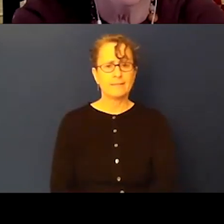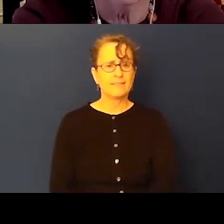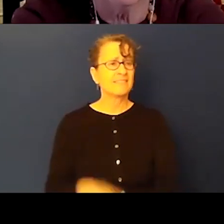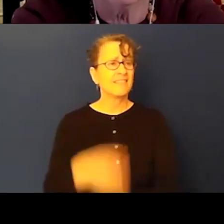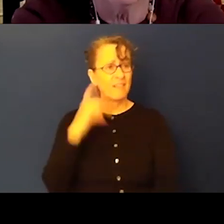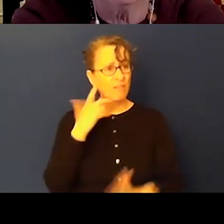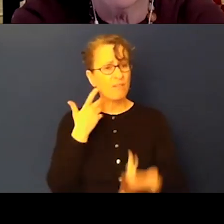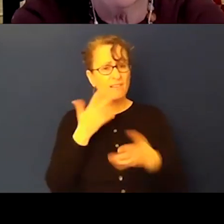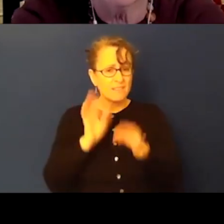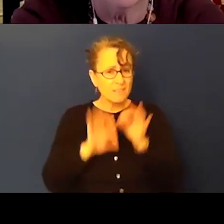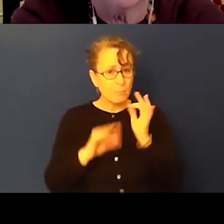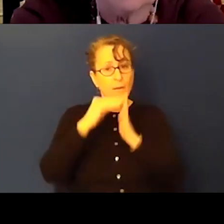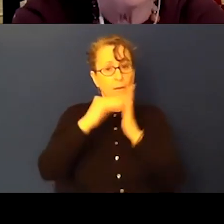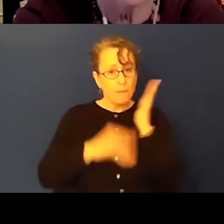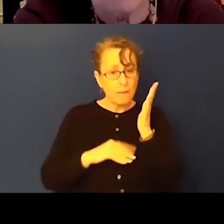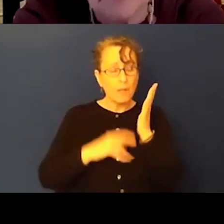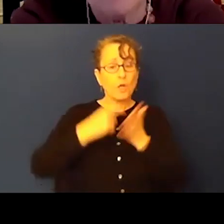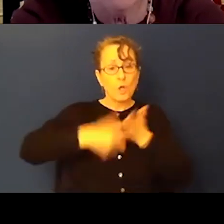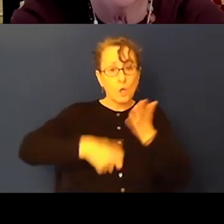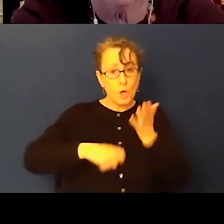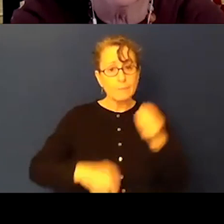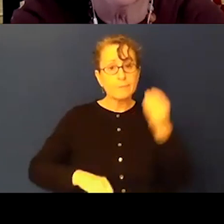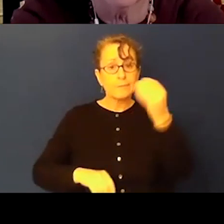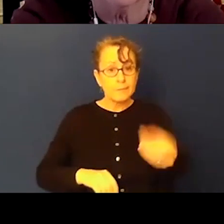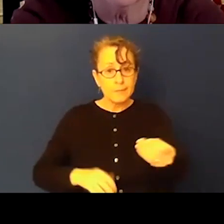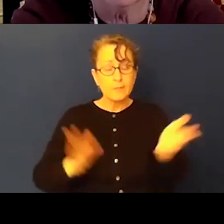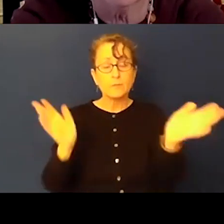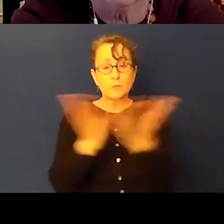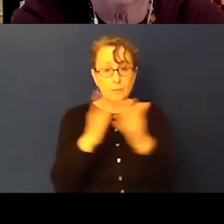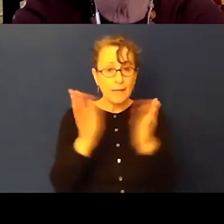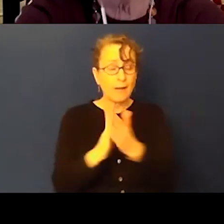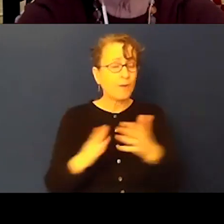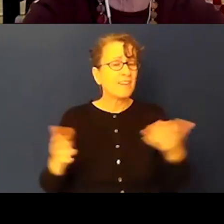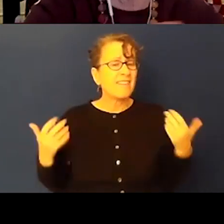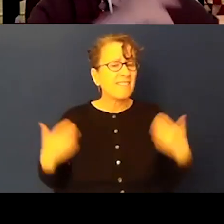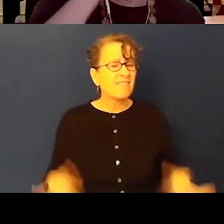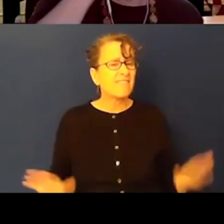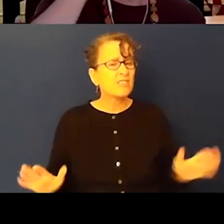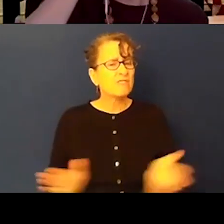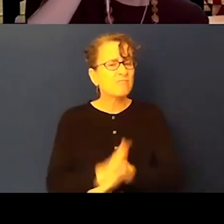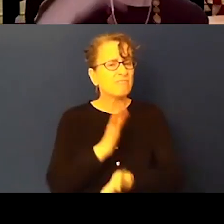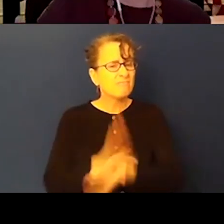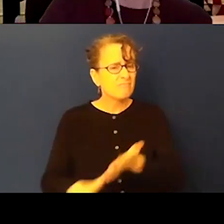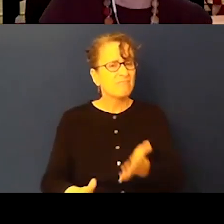for babysitting services rendered type of thing.